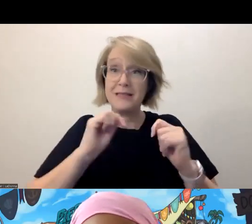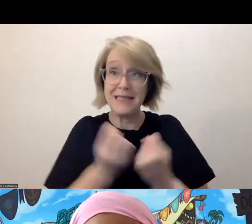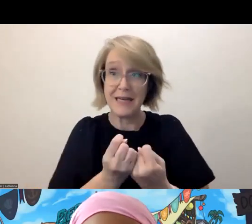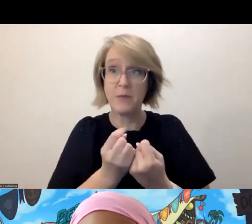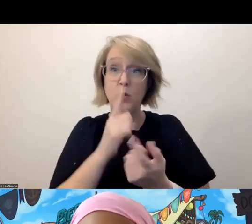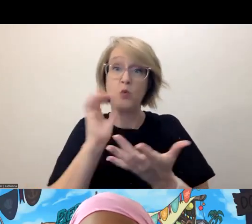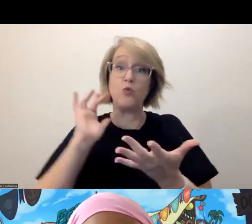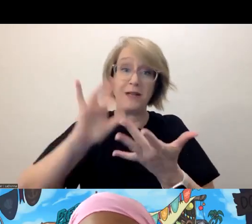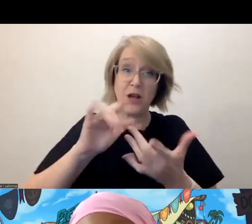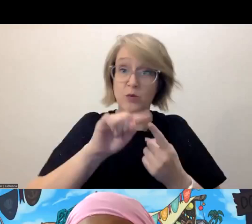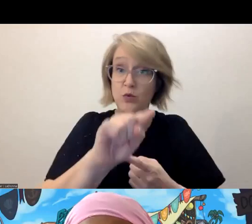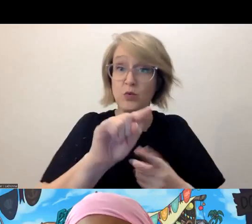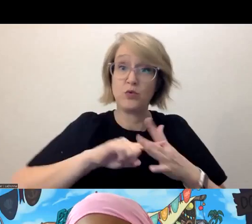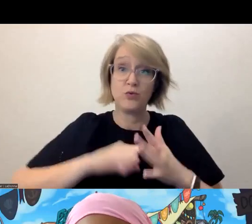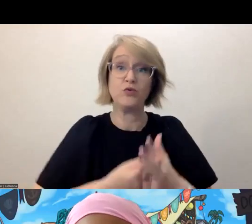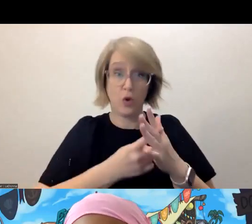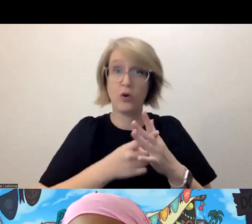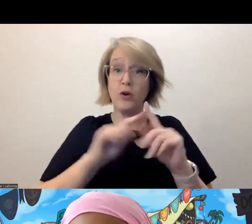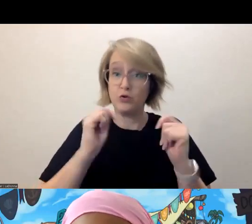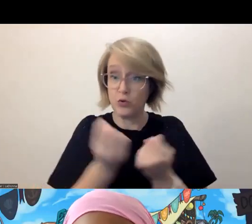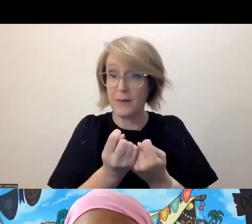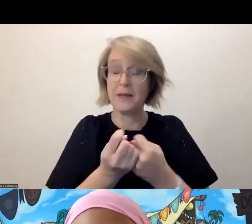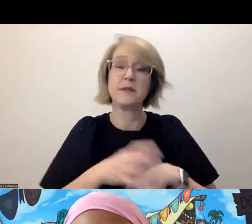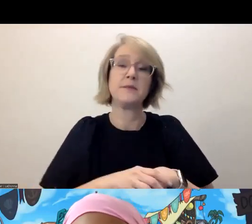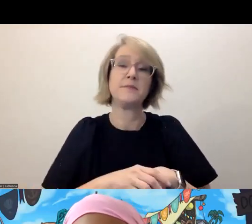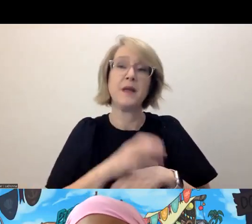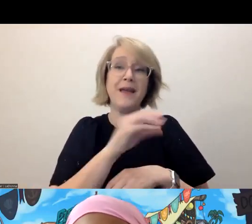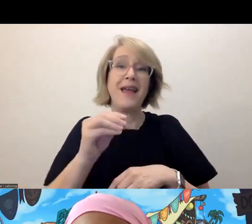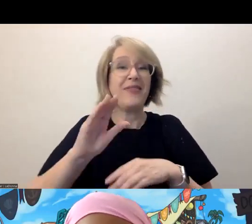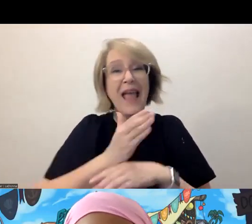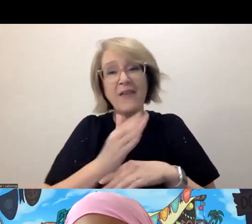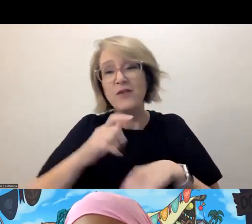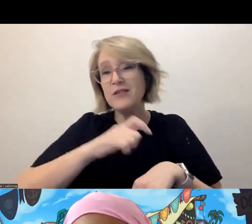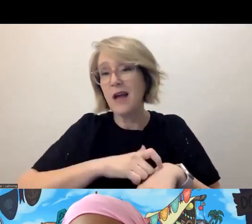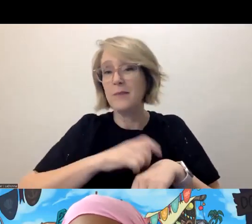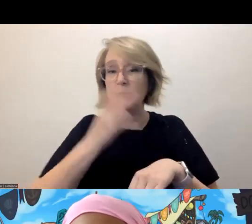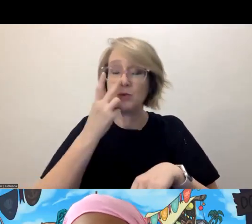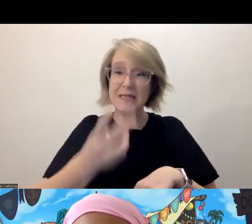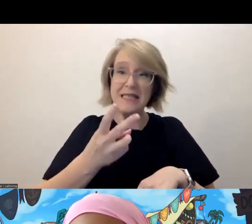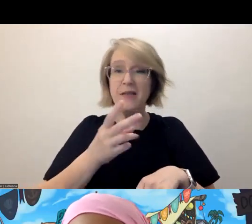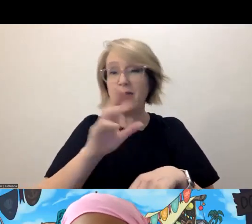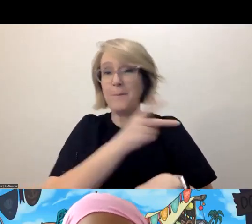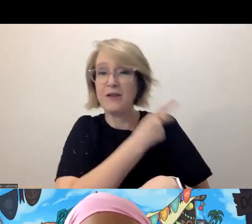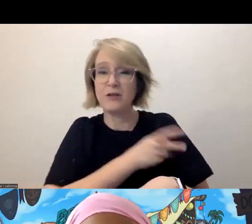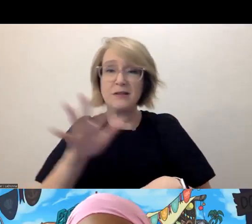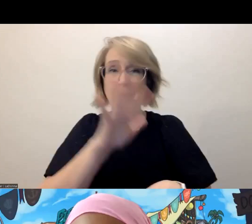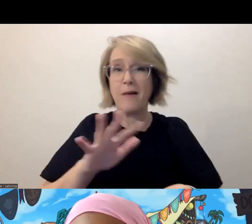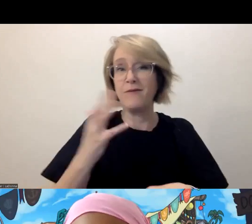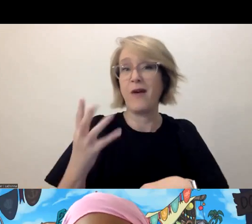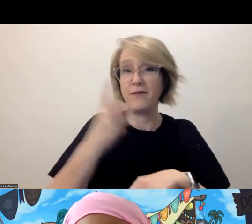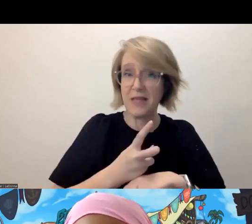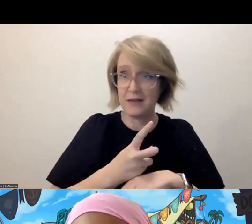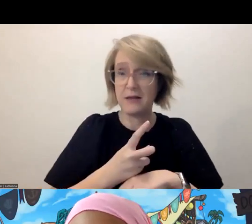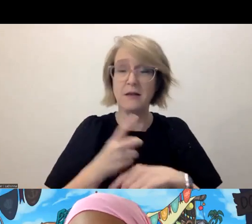to begin treatment. Culturally intentional care, our average time to see a patient is 5 days. She gets within our app. She